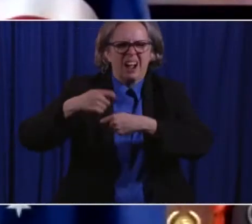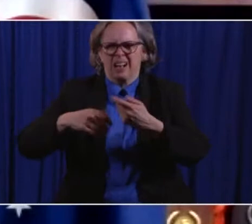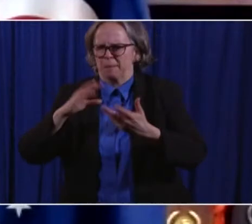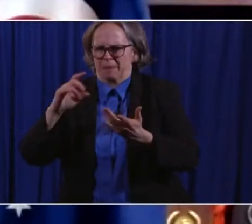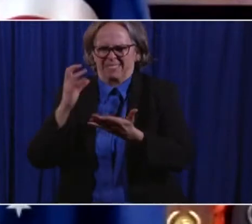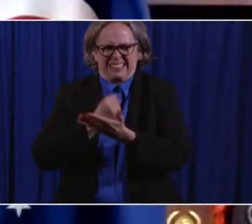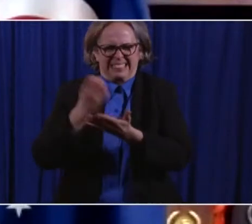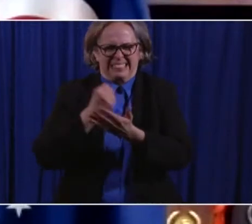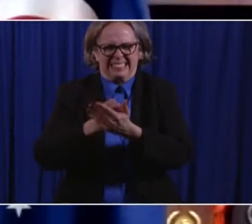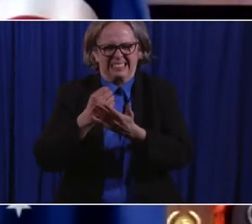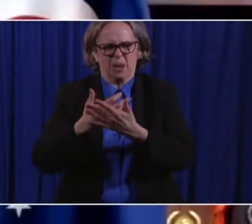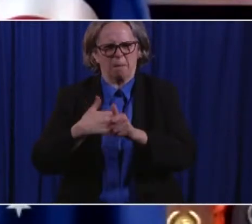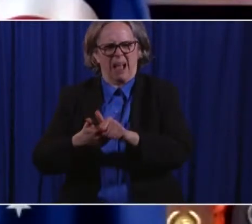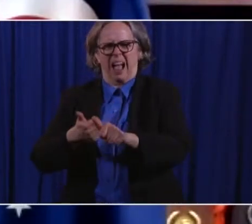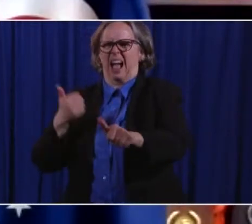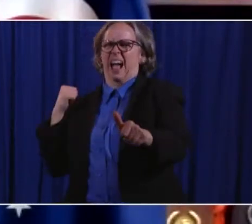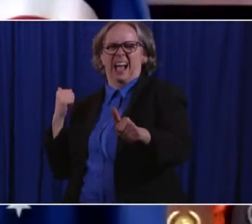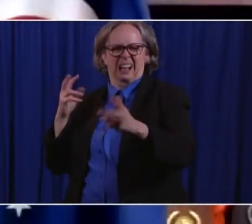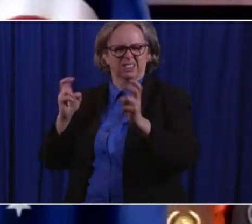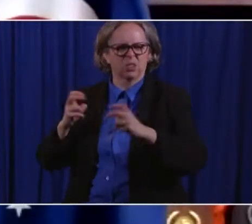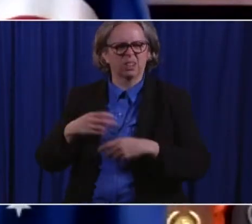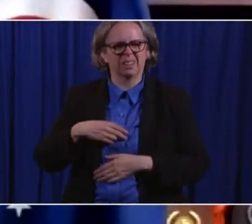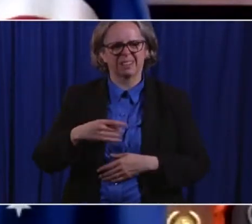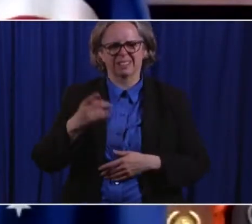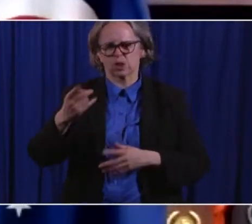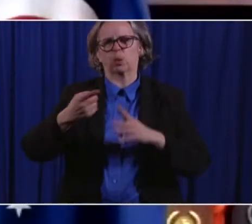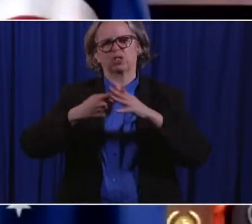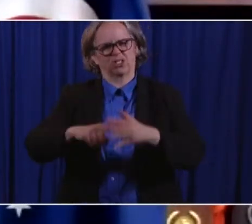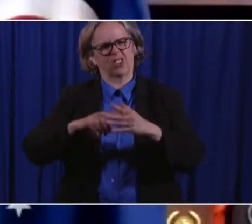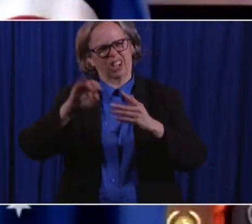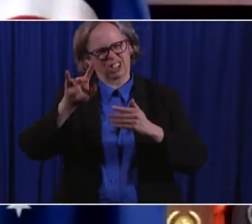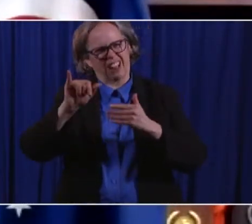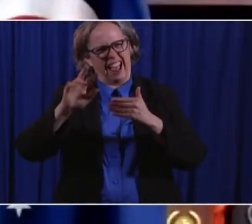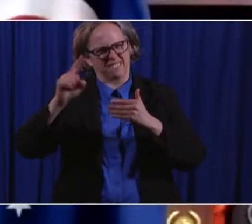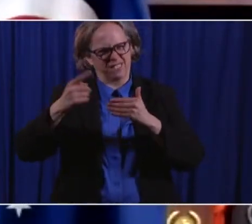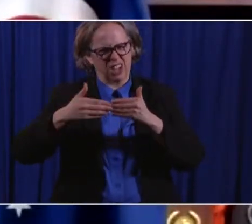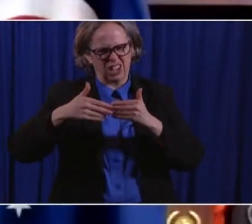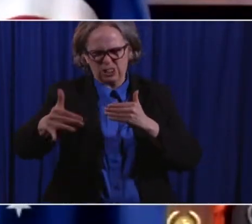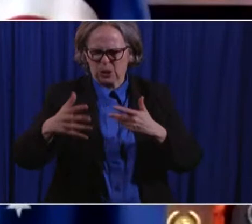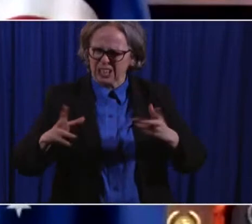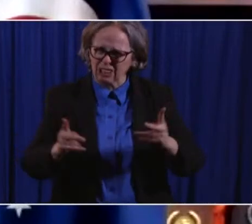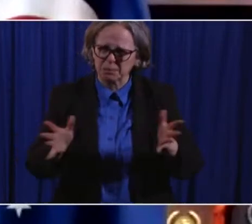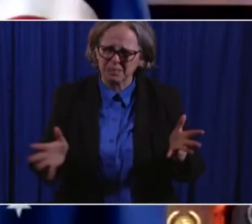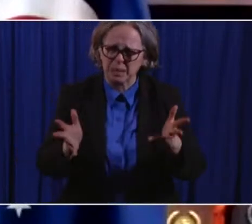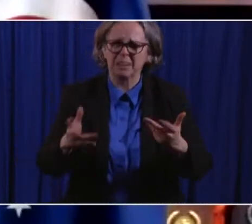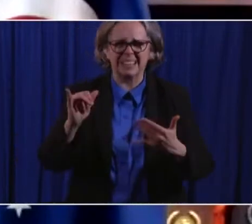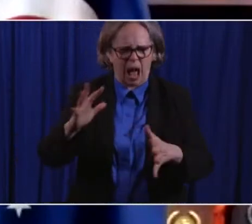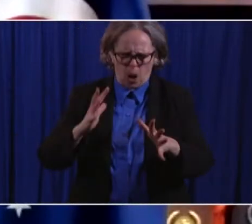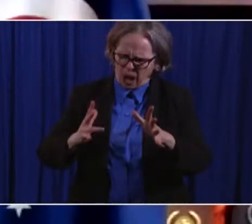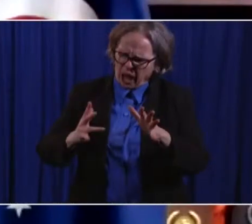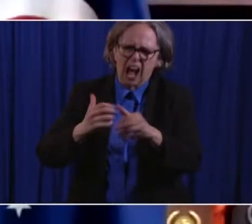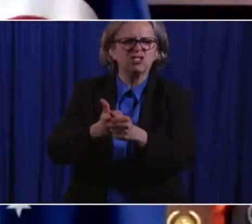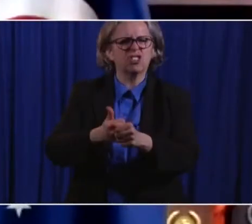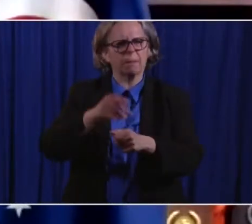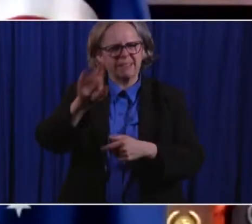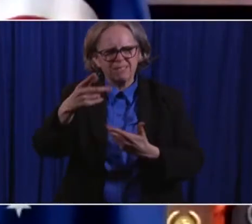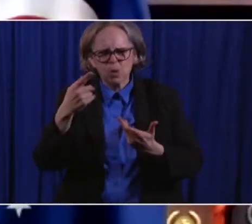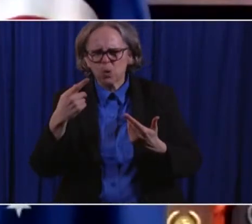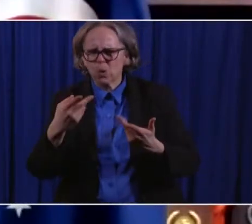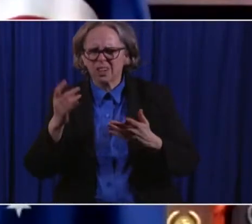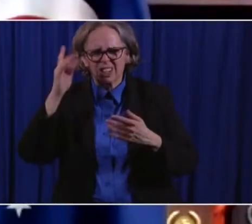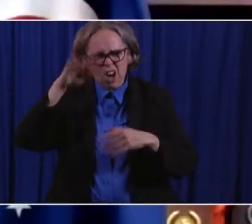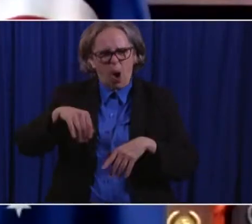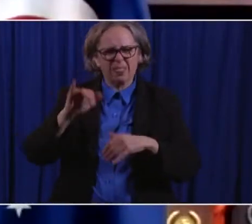of these issues. So go now. We got a queuing system that makes it simple and easy for you. Don't wait. You don't have to get inside